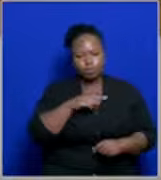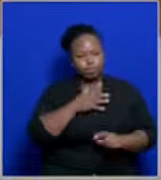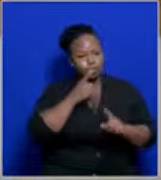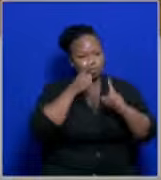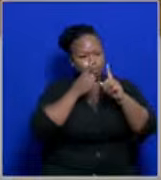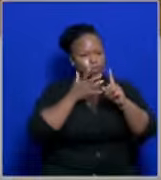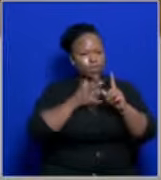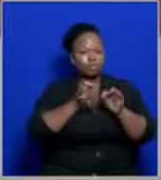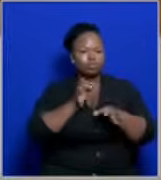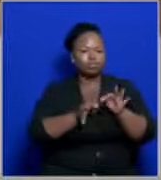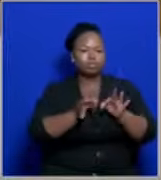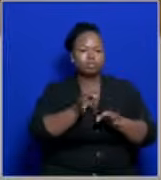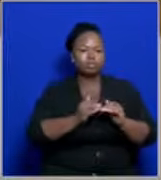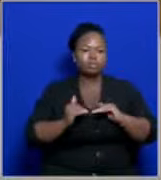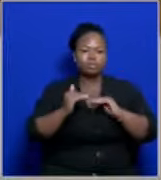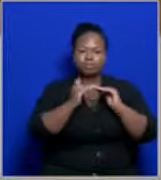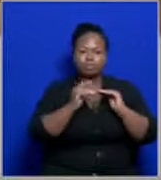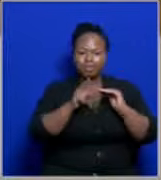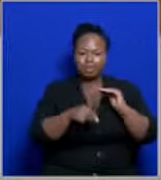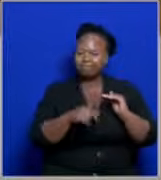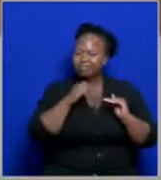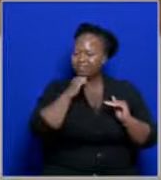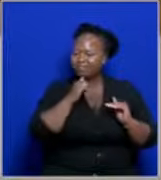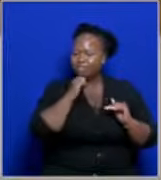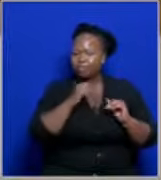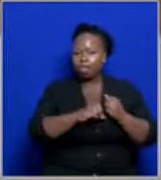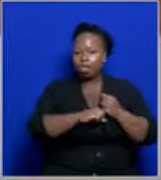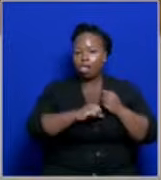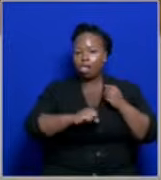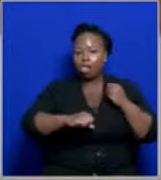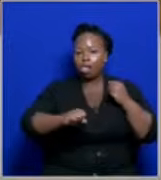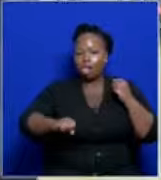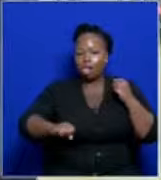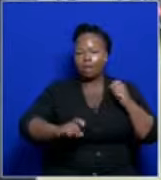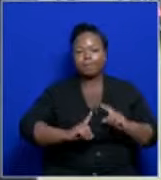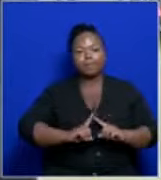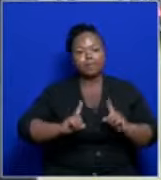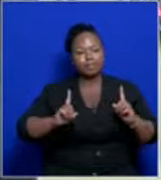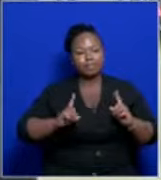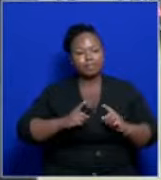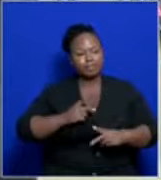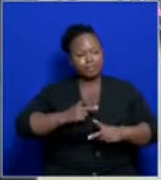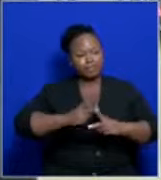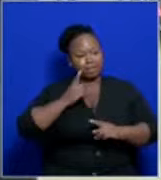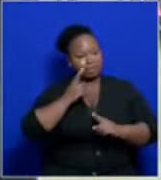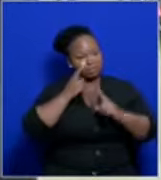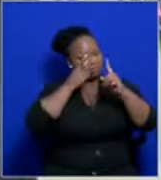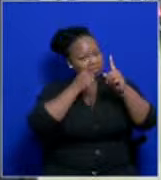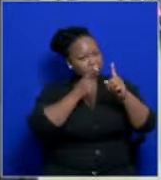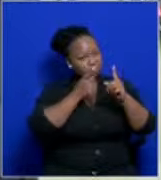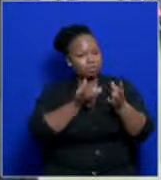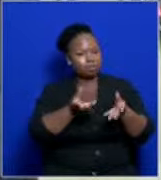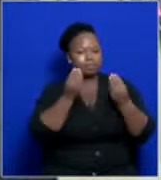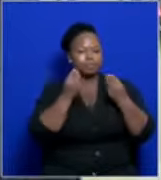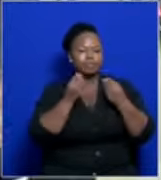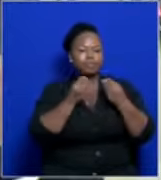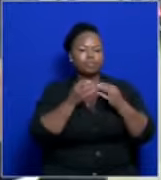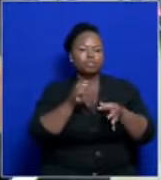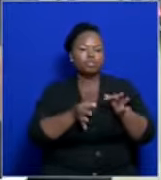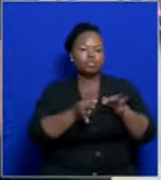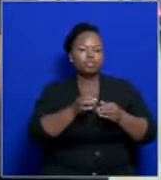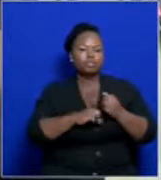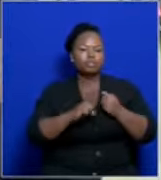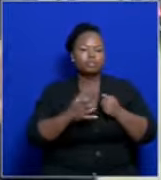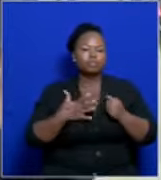if it takes longer, but the aim is to get justice. So I